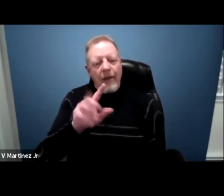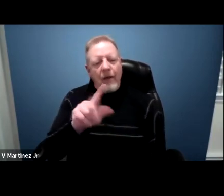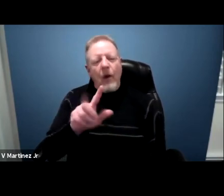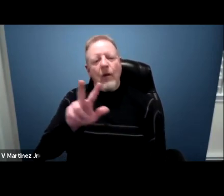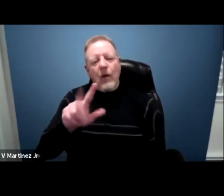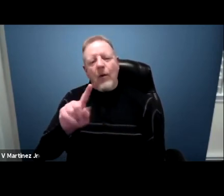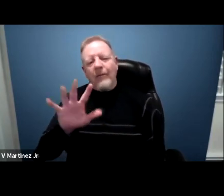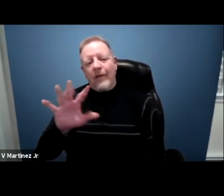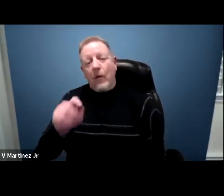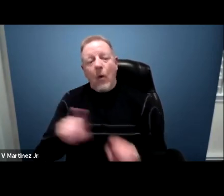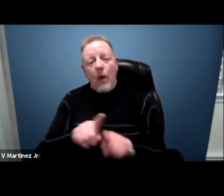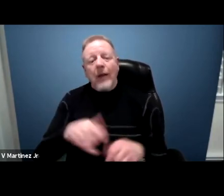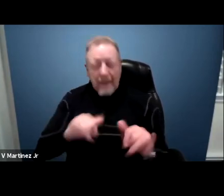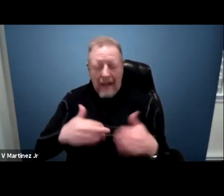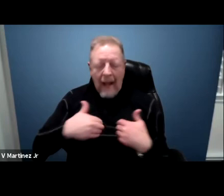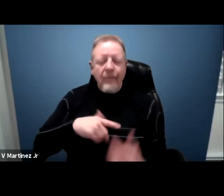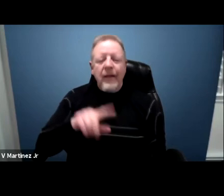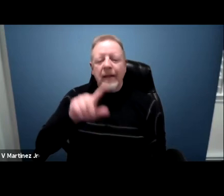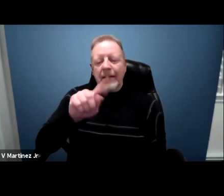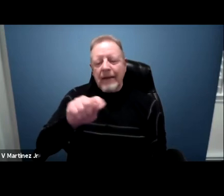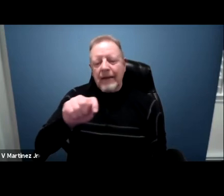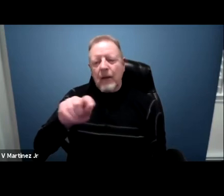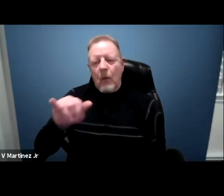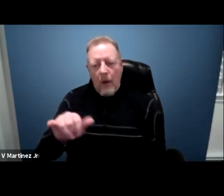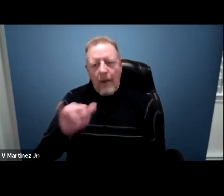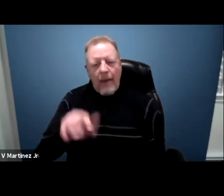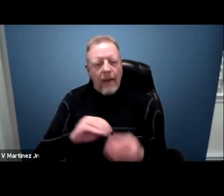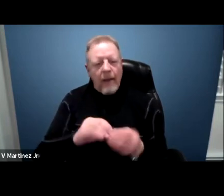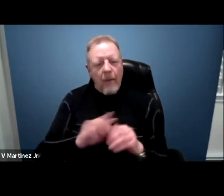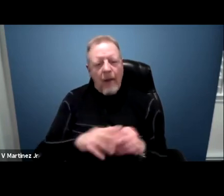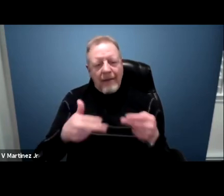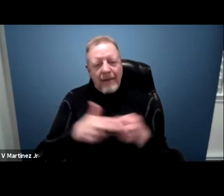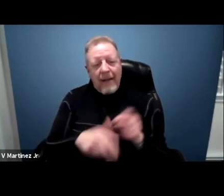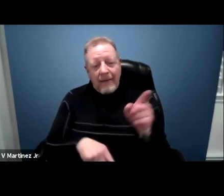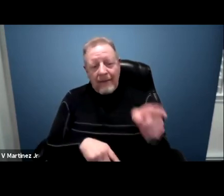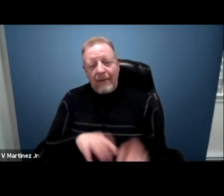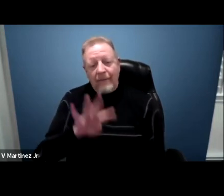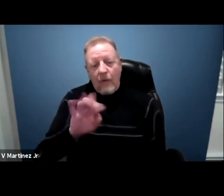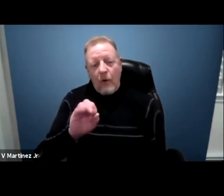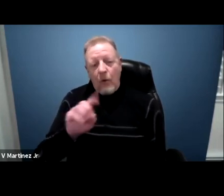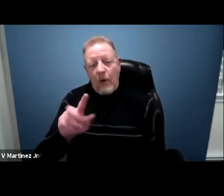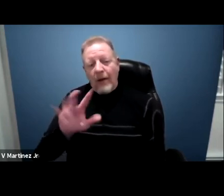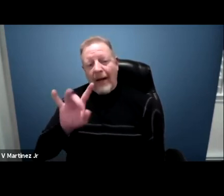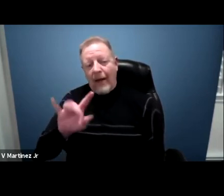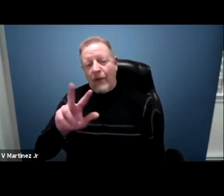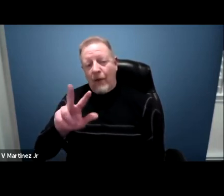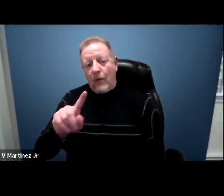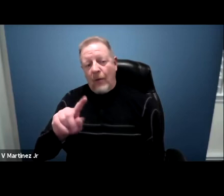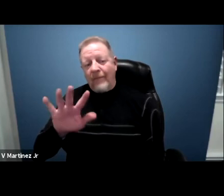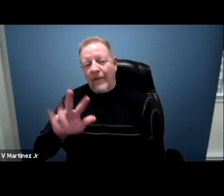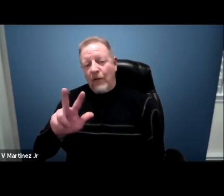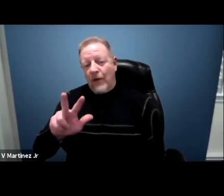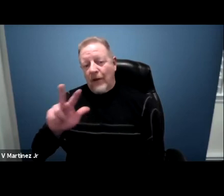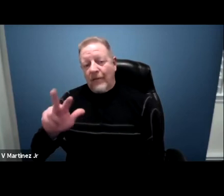401-831-3150. We also still have a TTY, and that number is on the slide. And we have a fax machine as well,